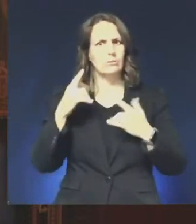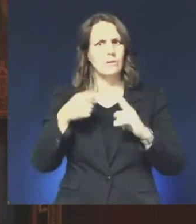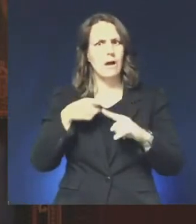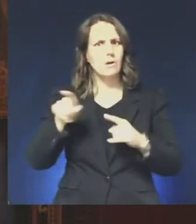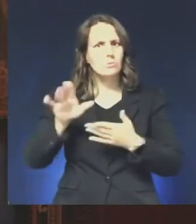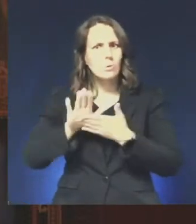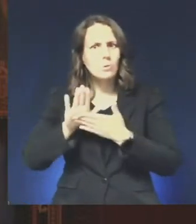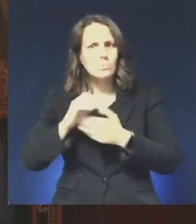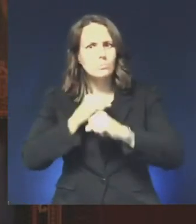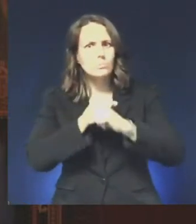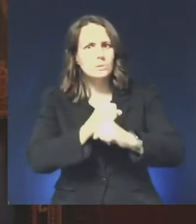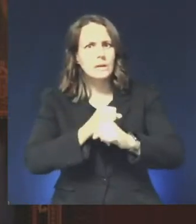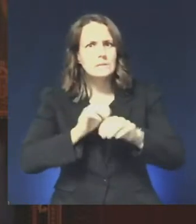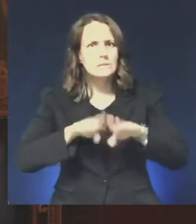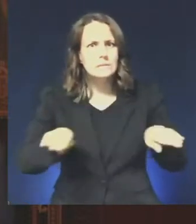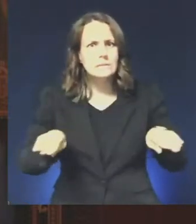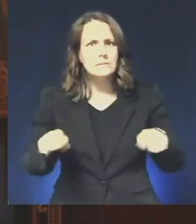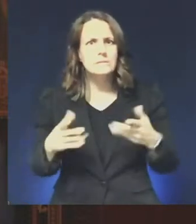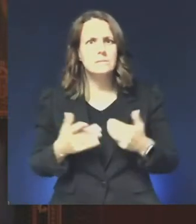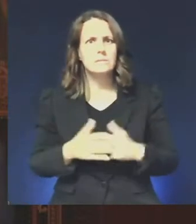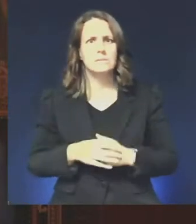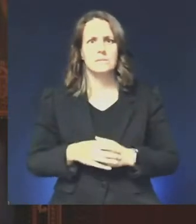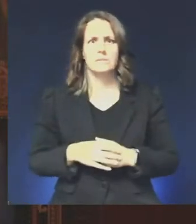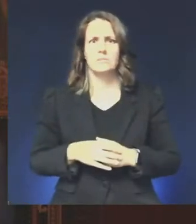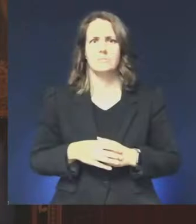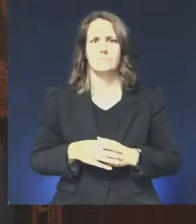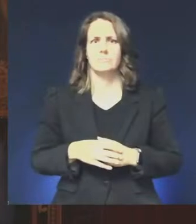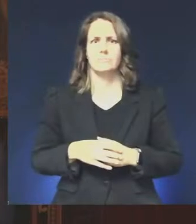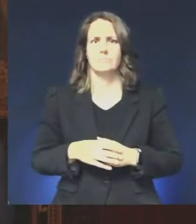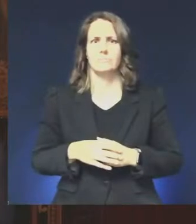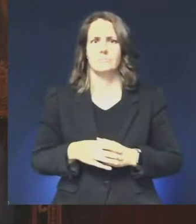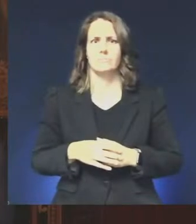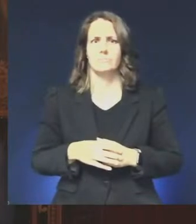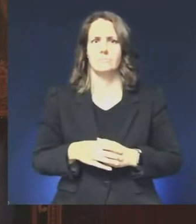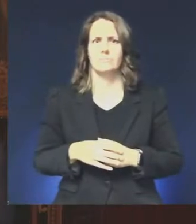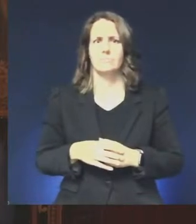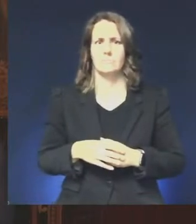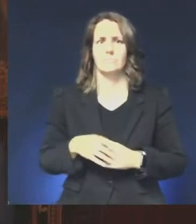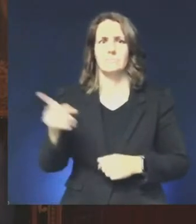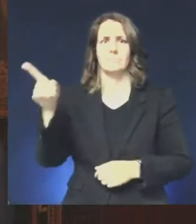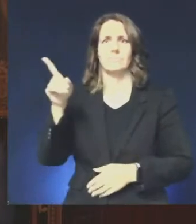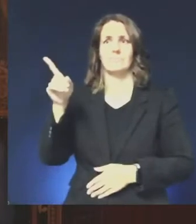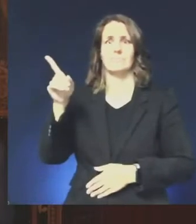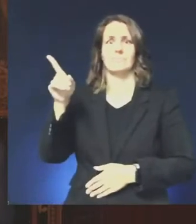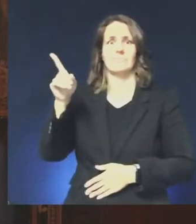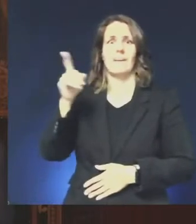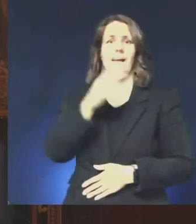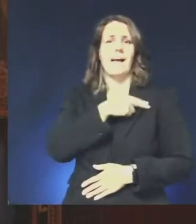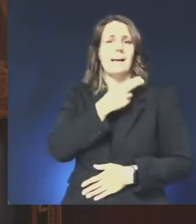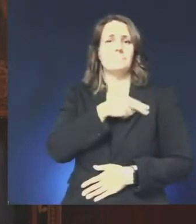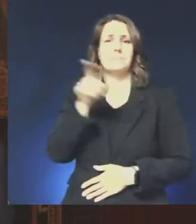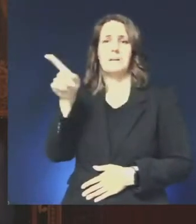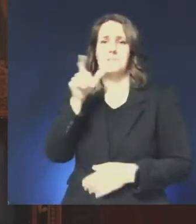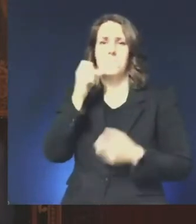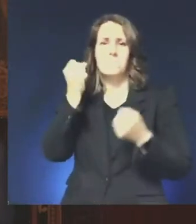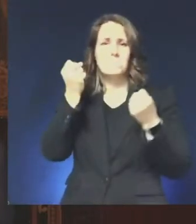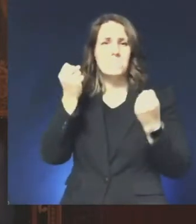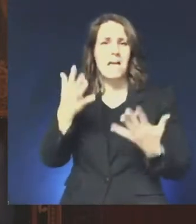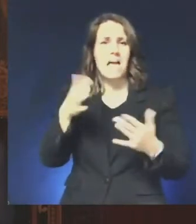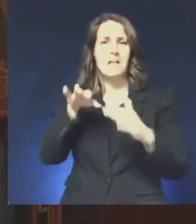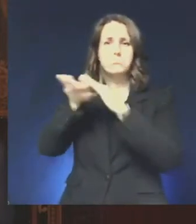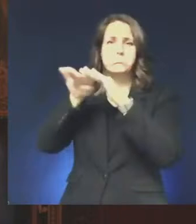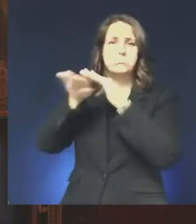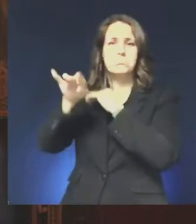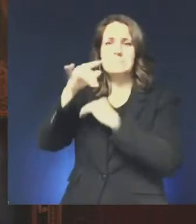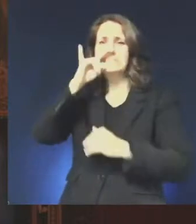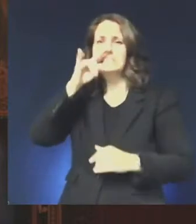critically ill children are finite. And the potential surge that could affect school-age children could cause a lot